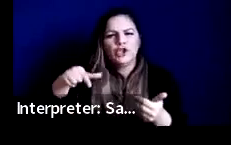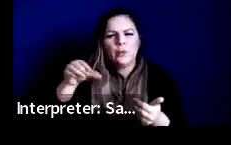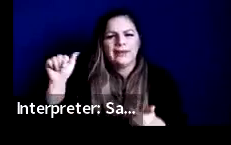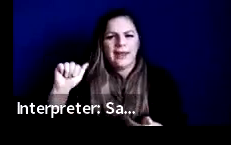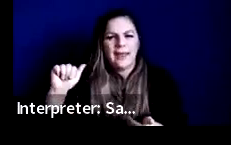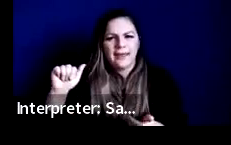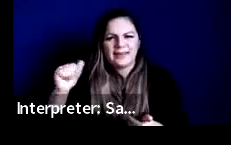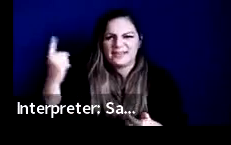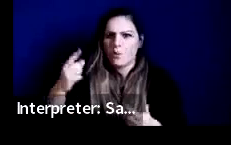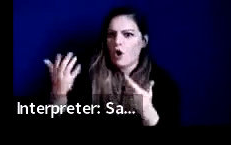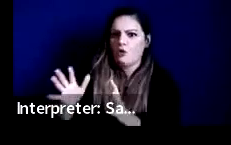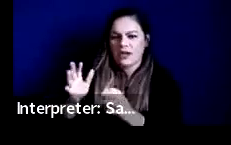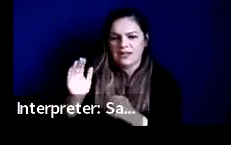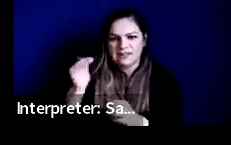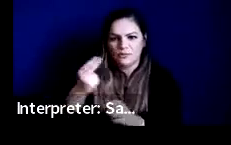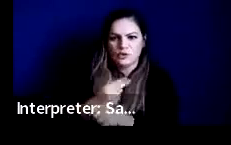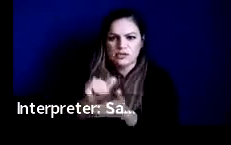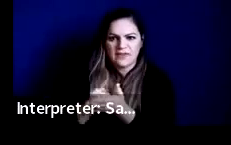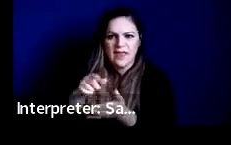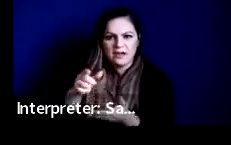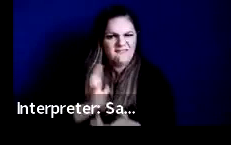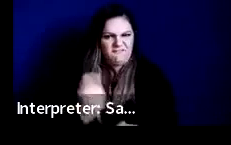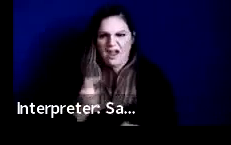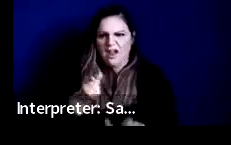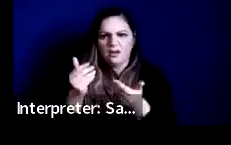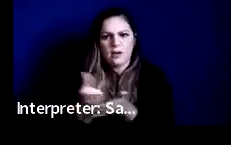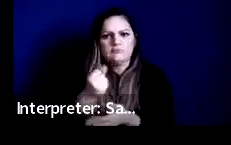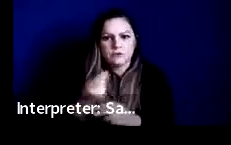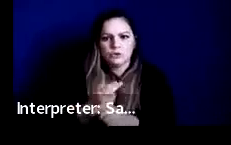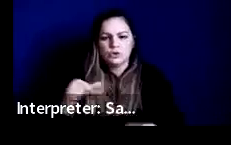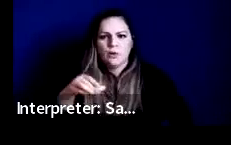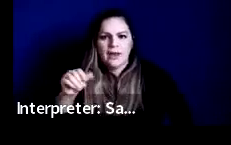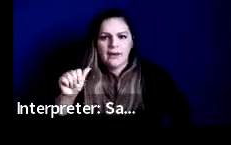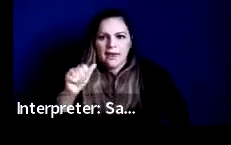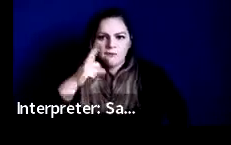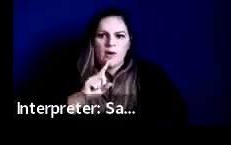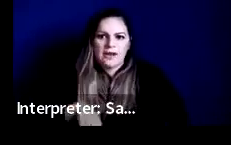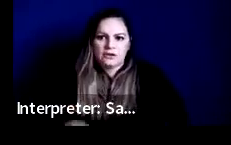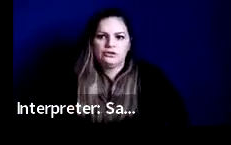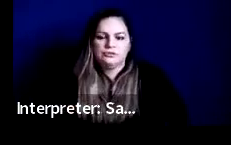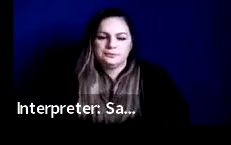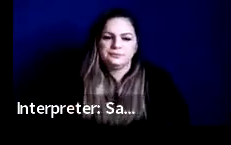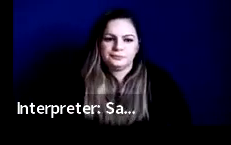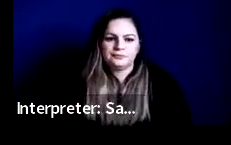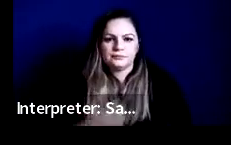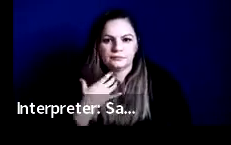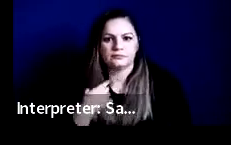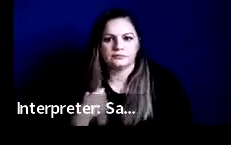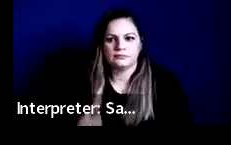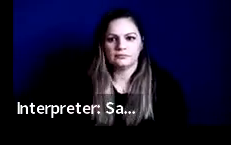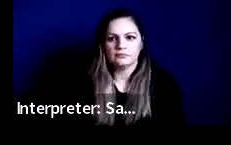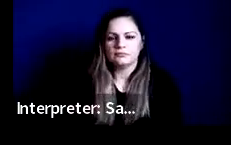used that already to answer this question that's presented on the screen. Perfect. Thanks